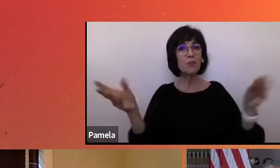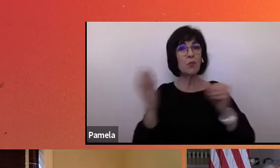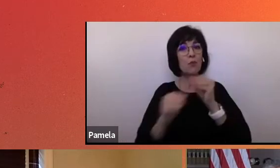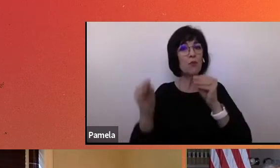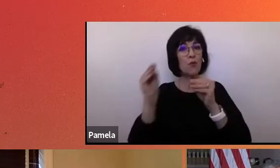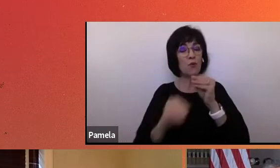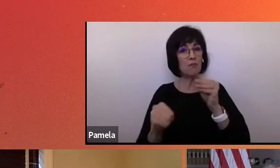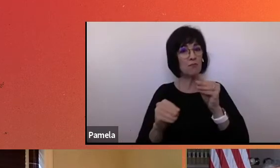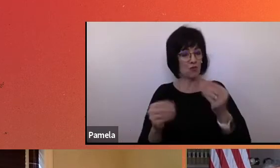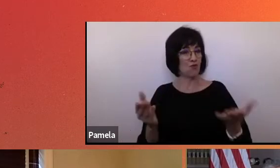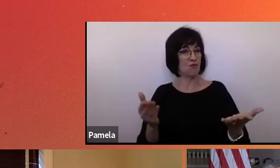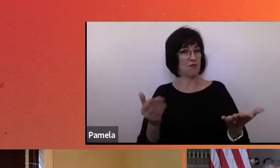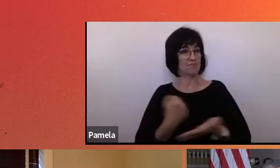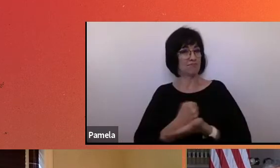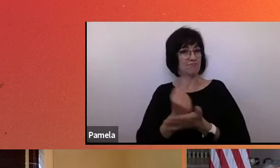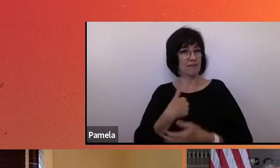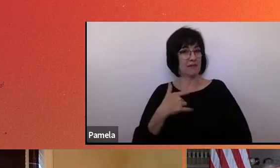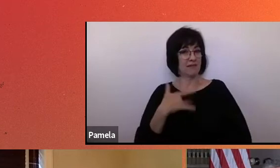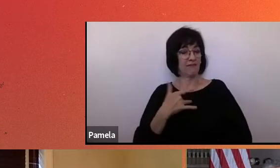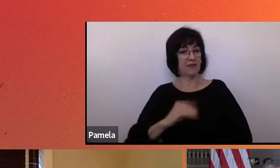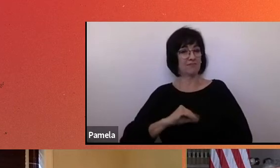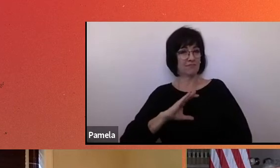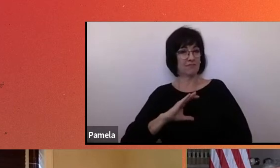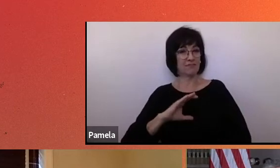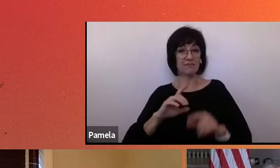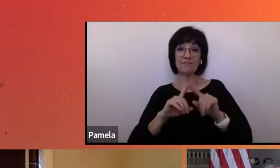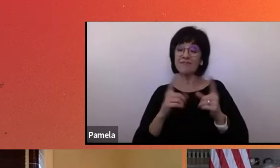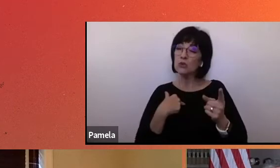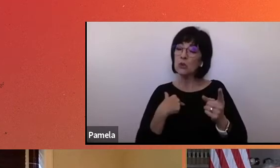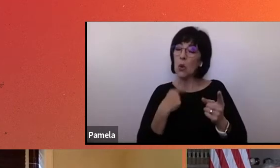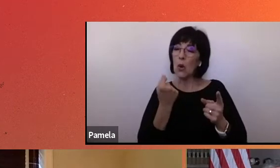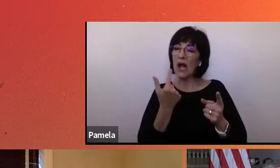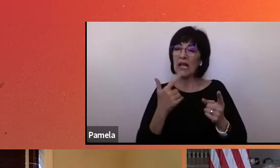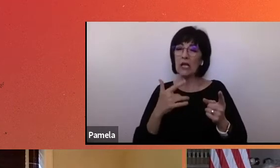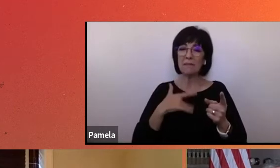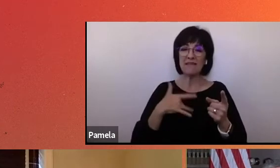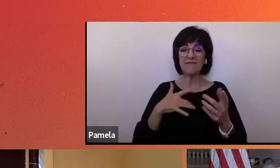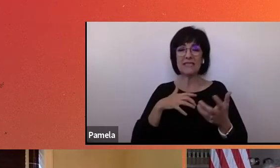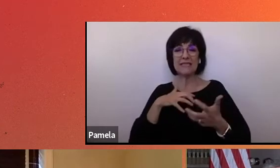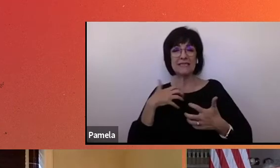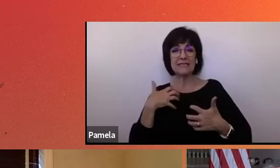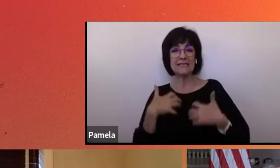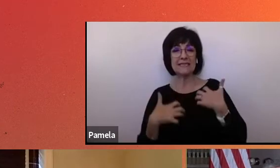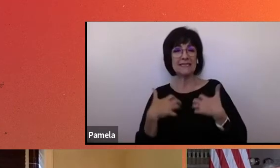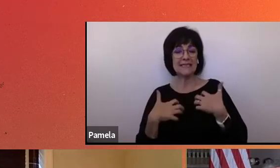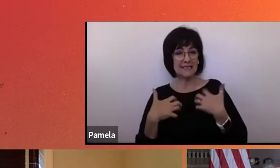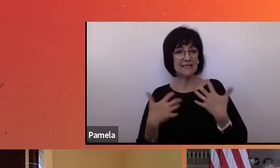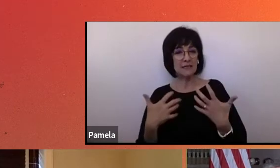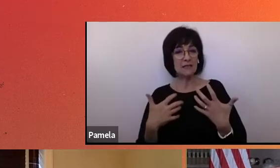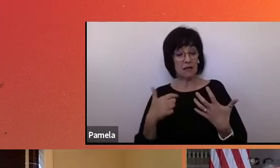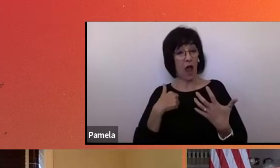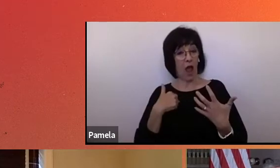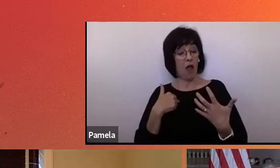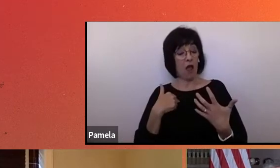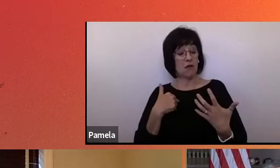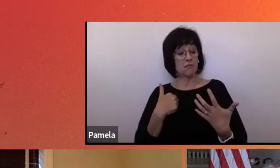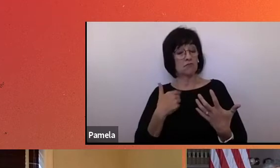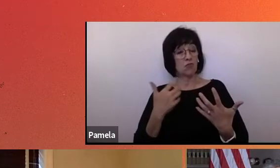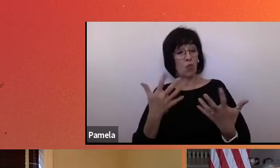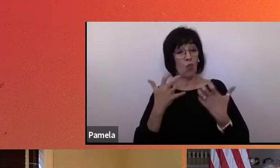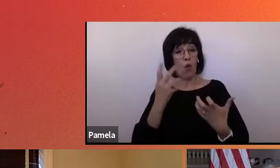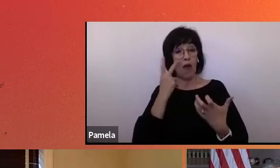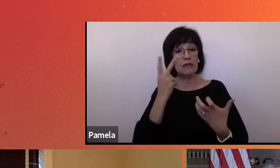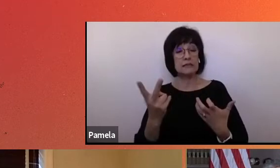you know, a lot of states really make it a state holiday officially, and perhaps, you know, finally a